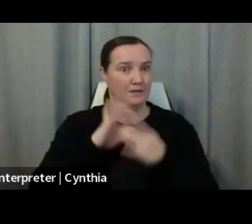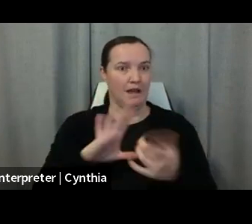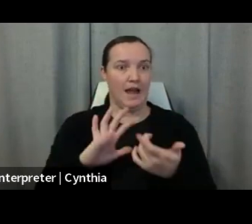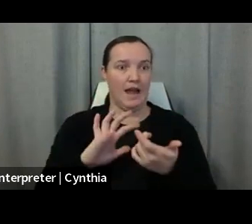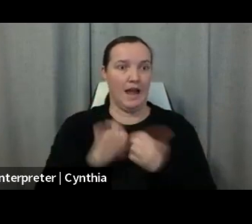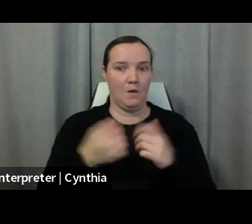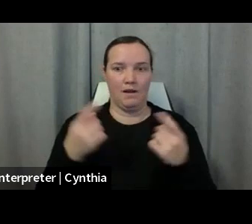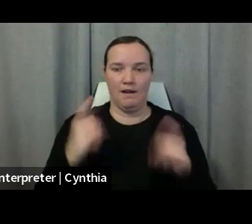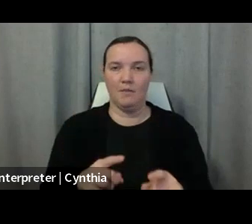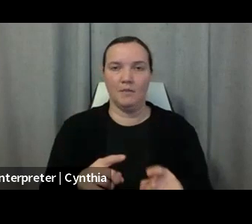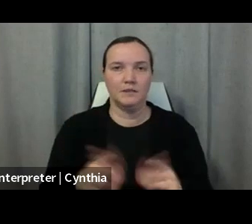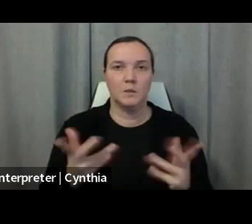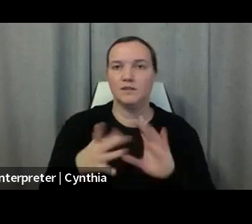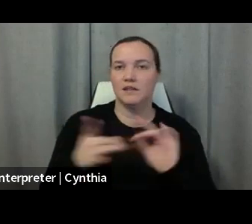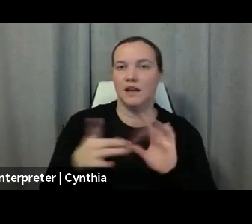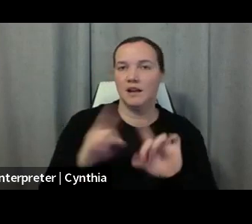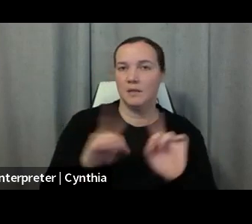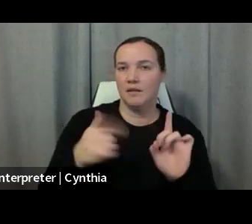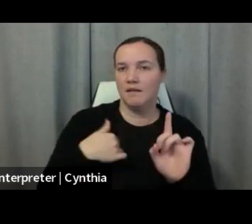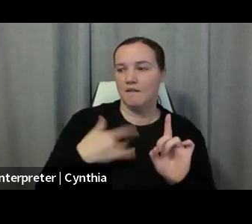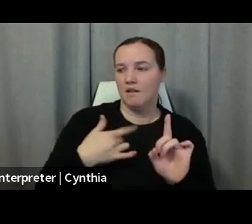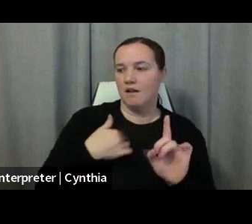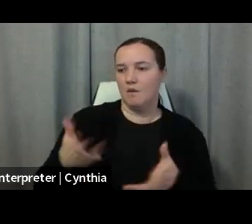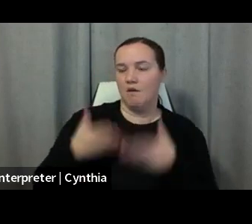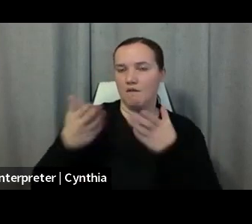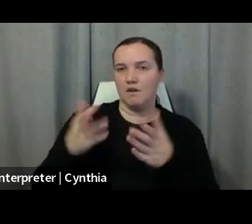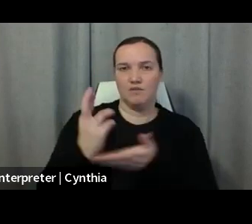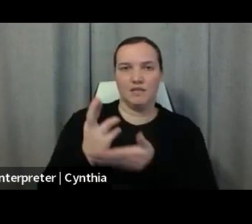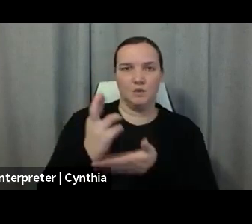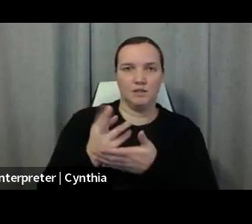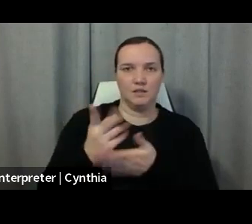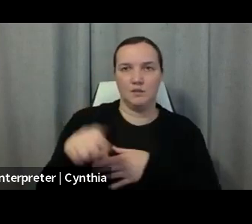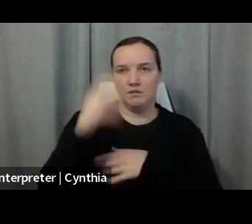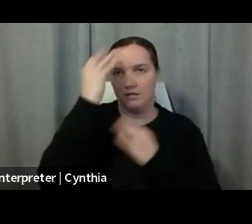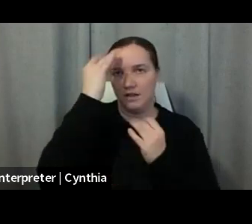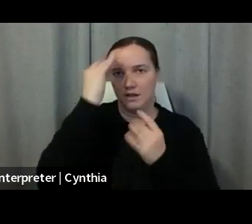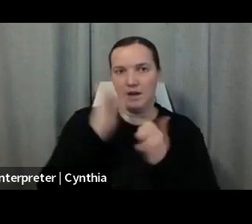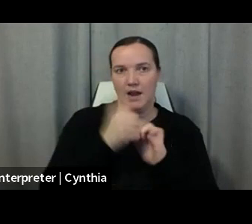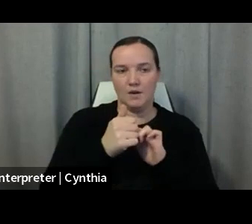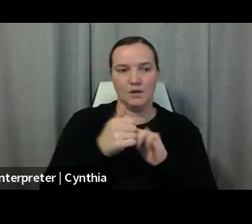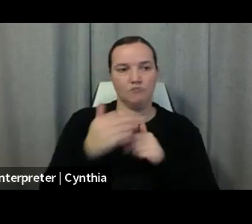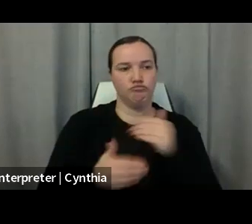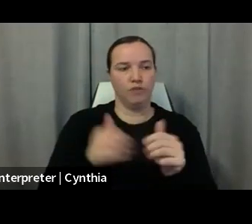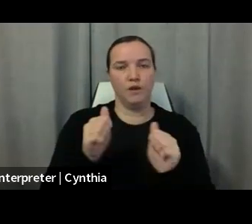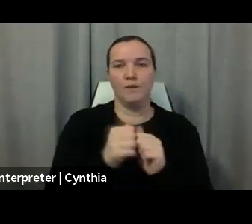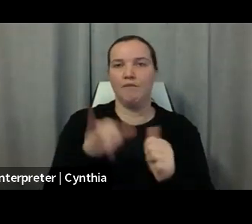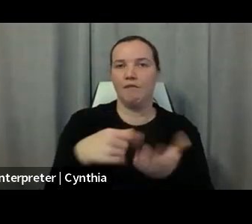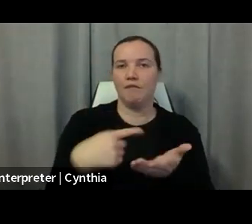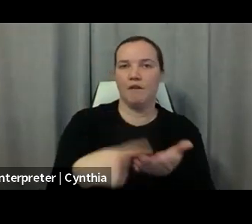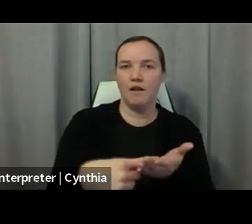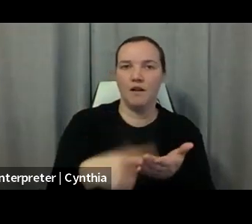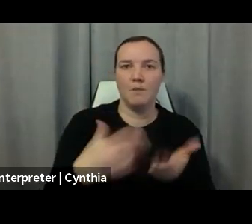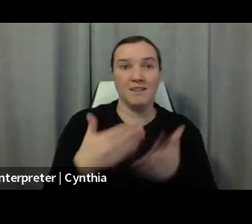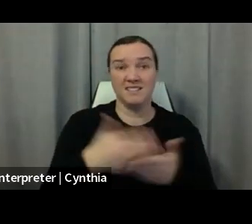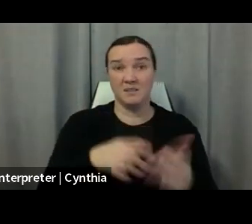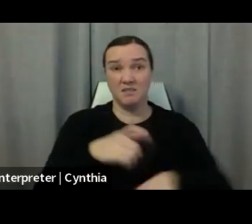is said, but I think I'm offering here resources to think about how you move through that talk. And it might be even spending some time to say, what does it mean